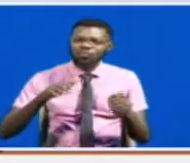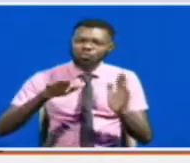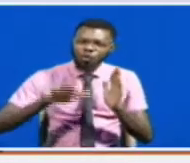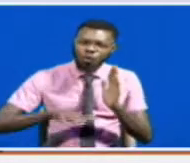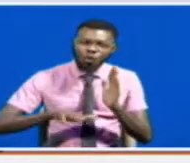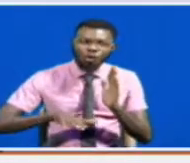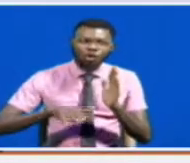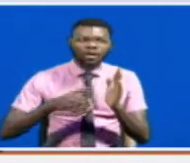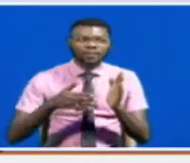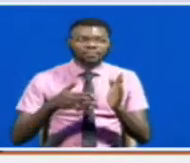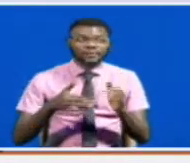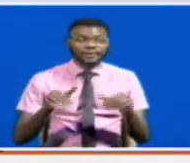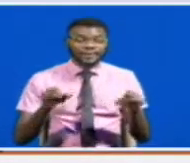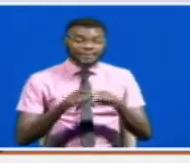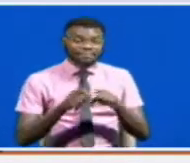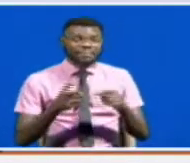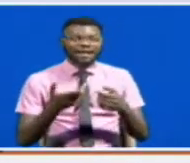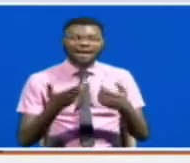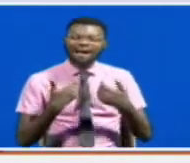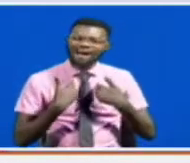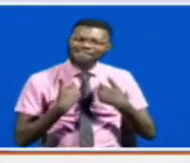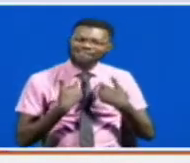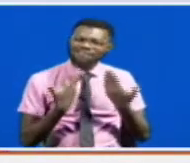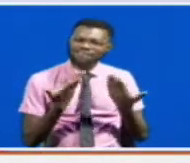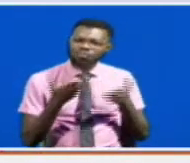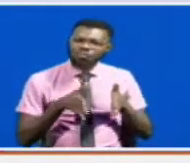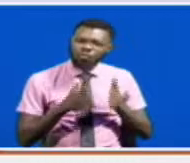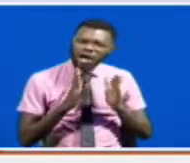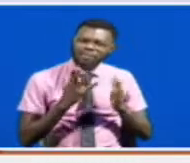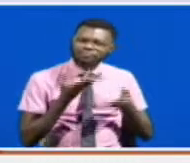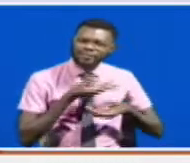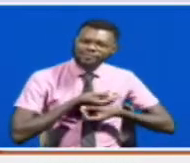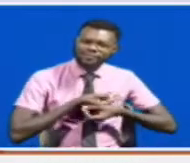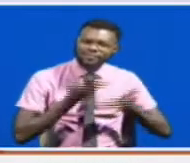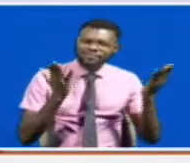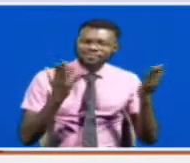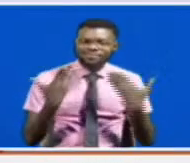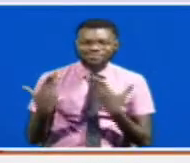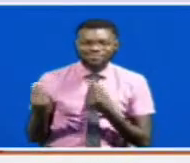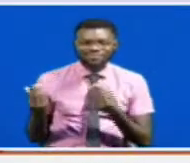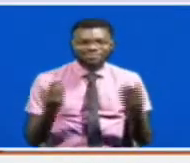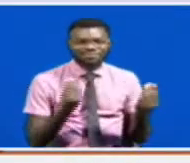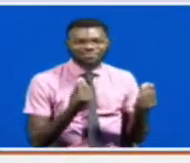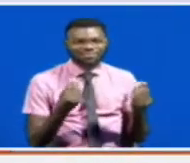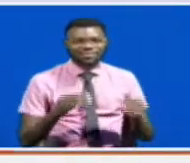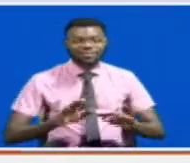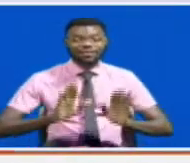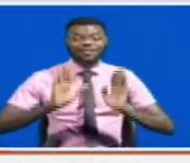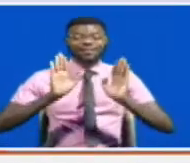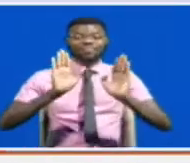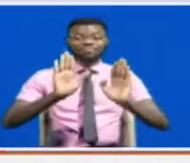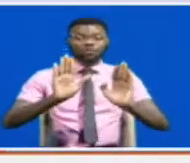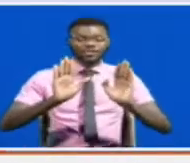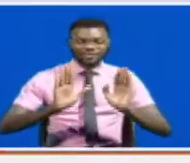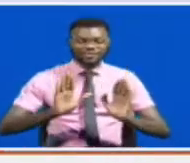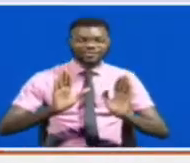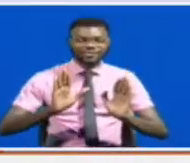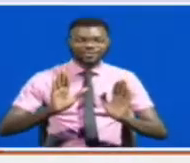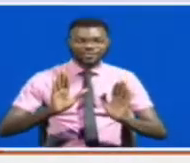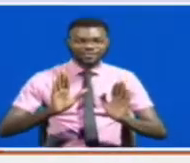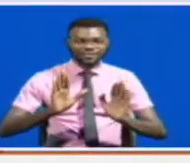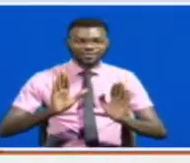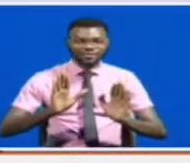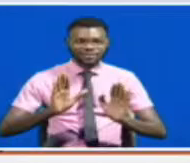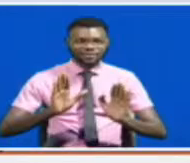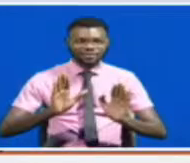through their wider channels in terms of distribution. So, of course, it's very important that we have a